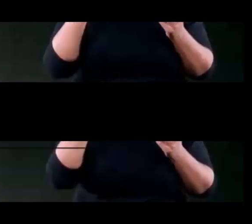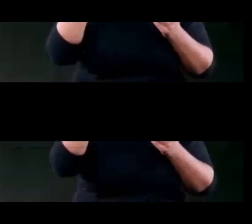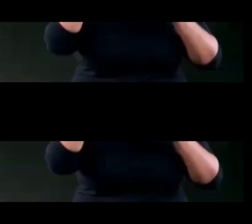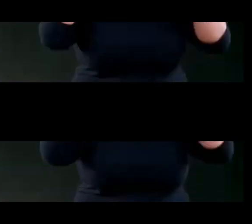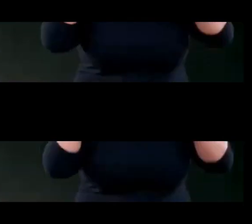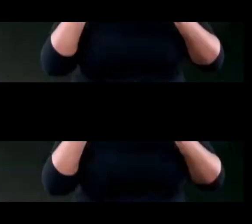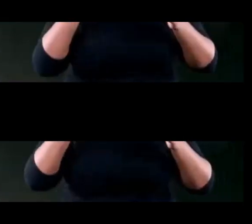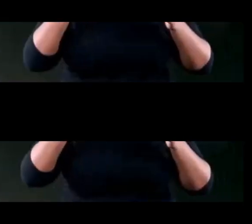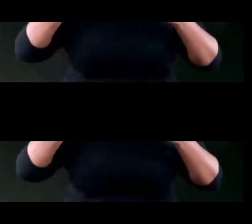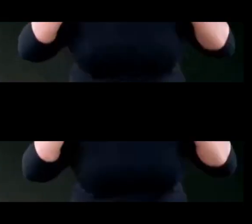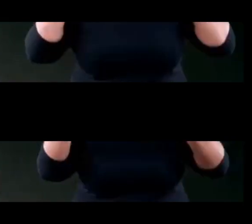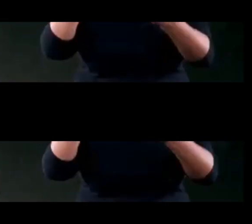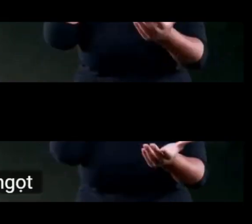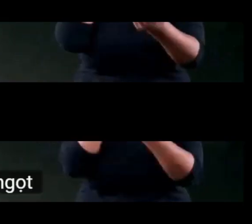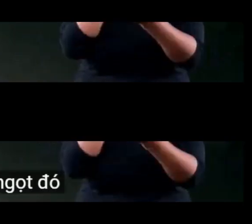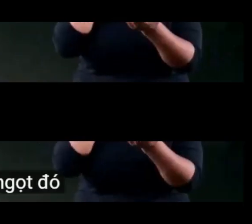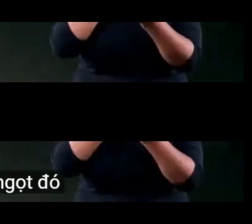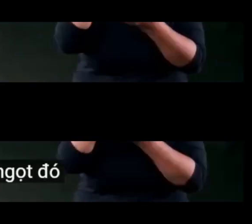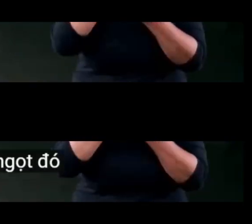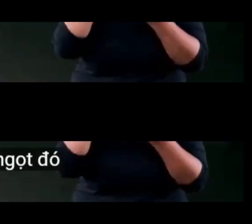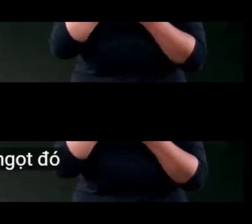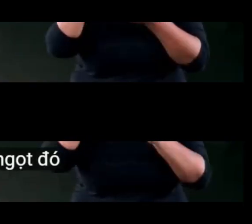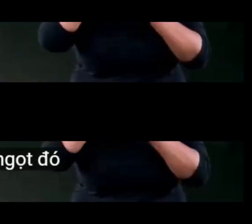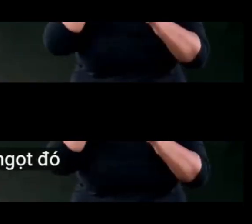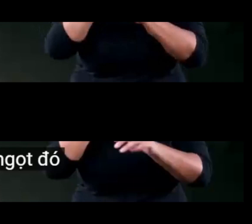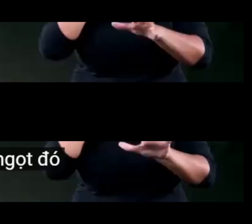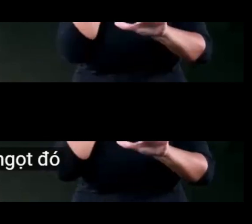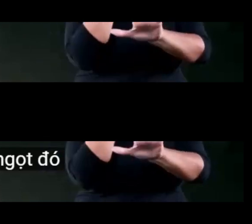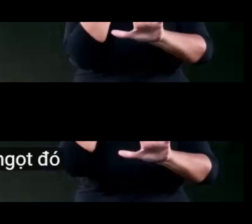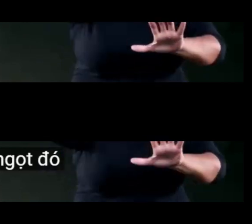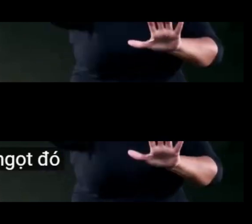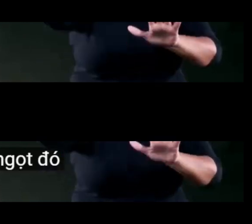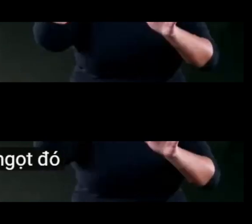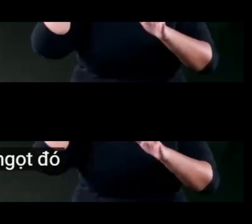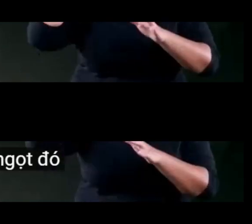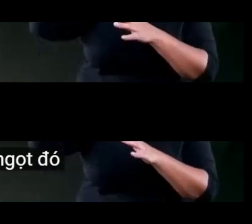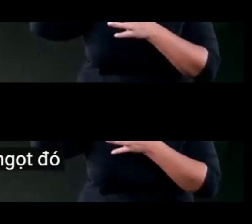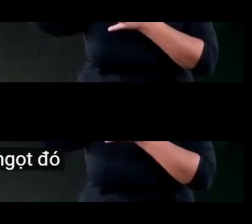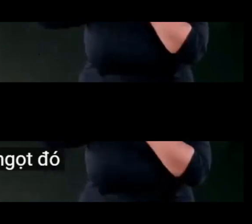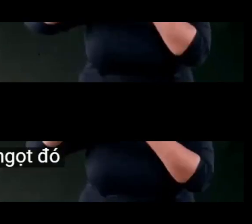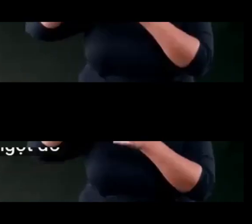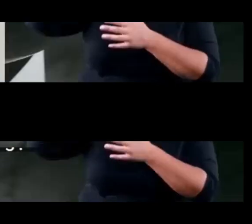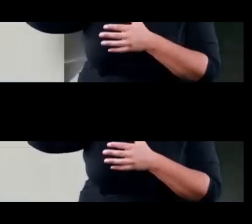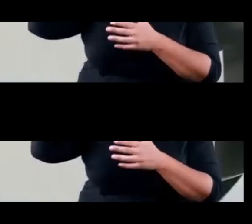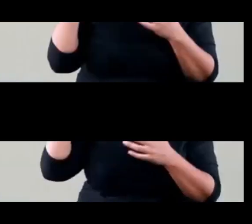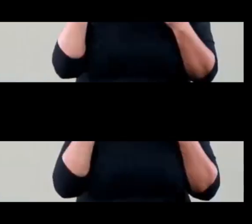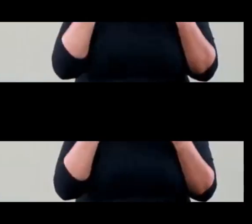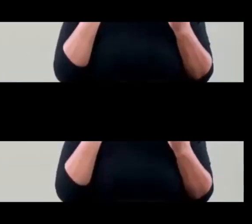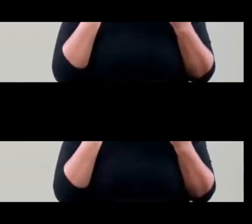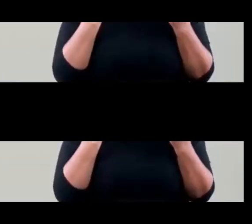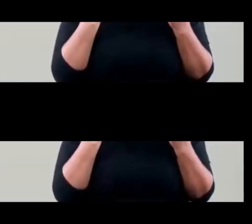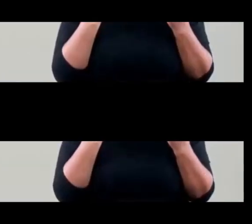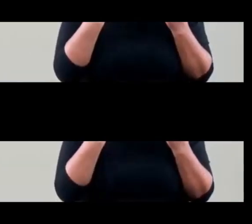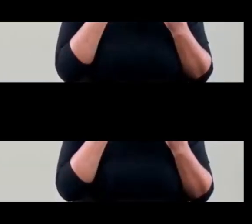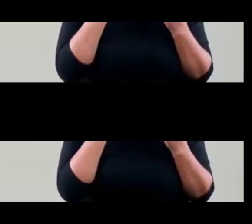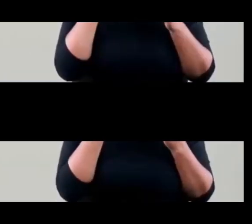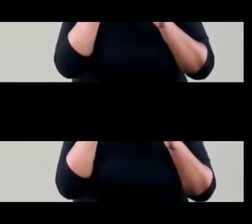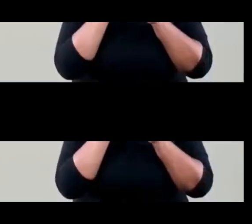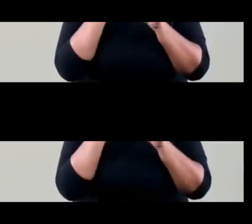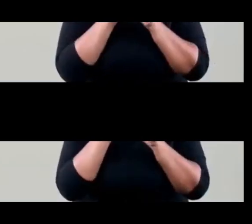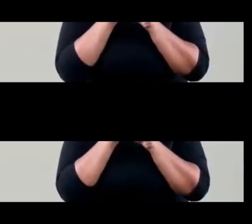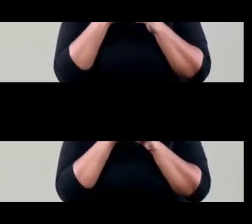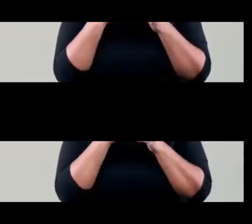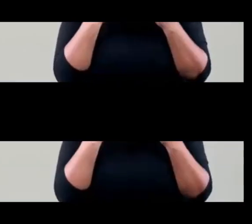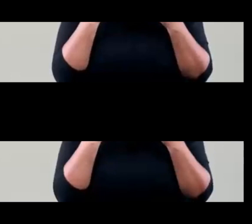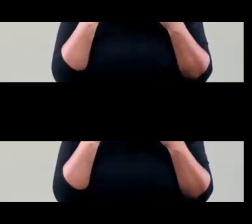$2.50, so you decide to stop buying that soda in protest of the new tax. But you and your friends miss drinking your